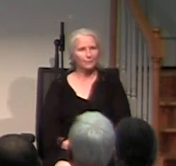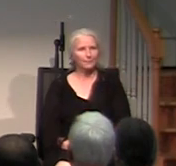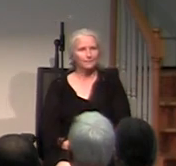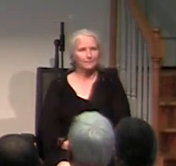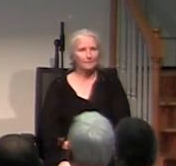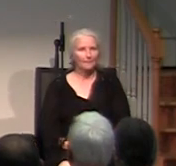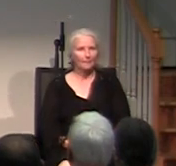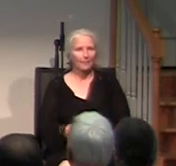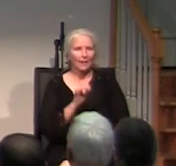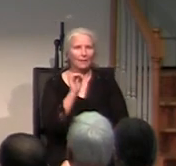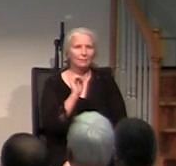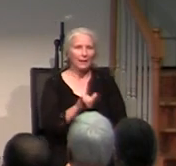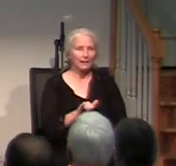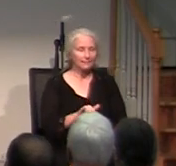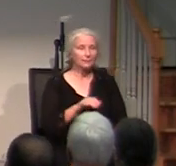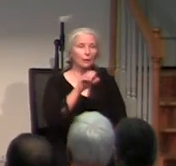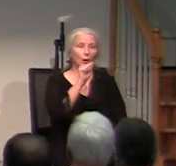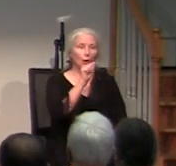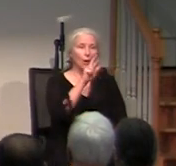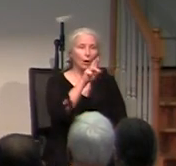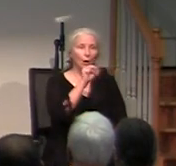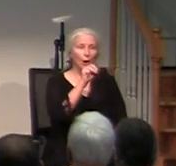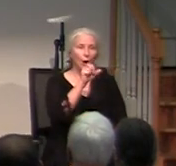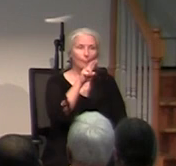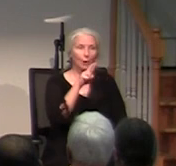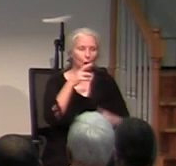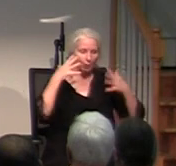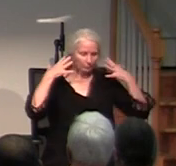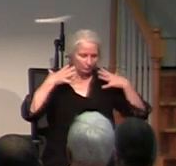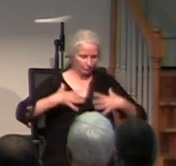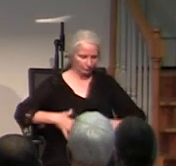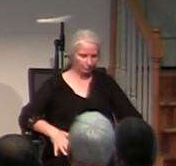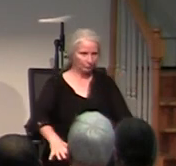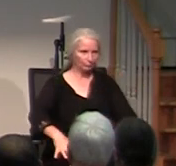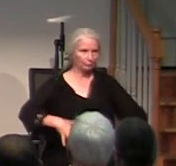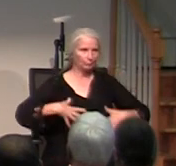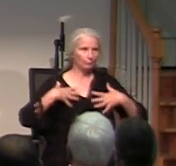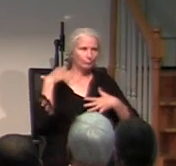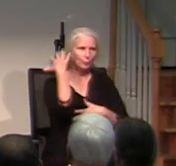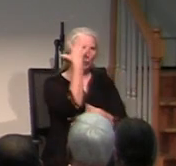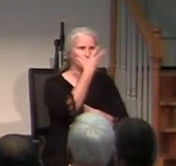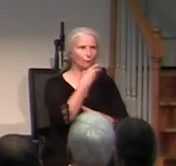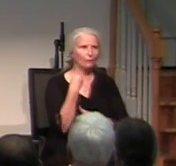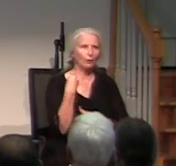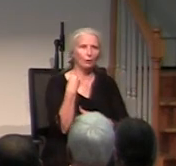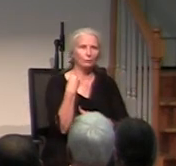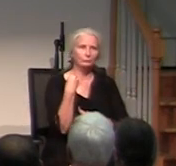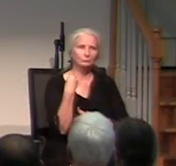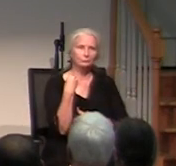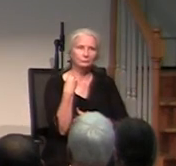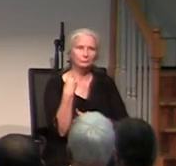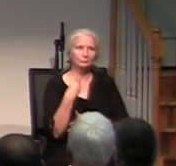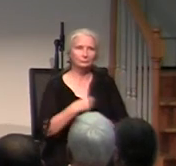It's a full suit of armor, a magnificent or impressive array, a splendid display.